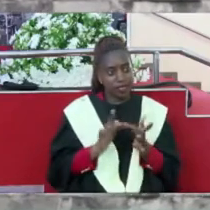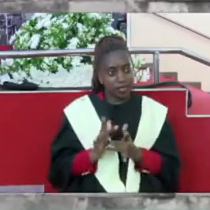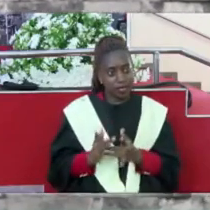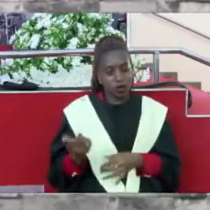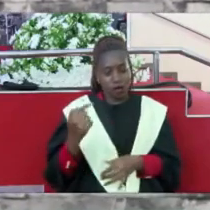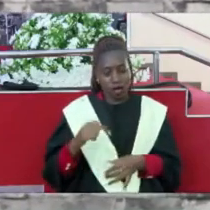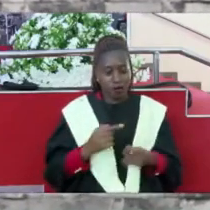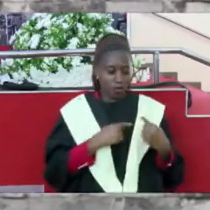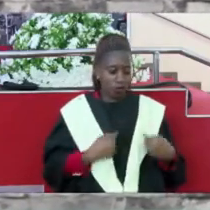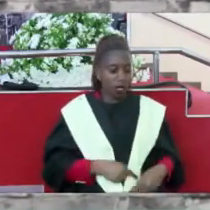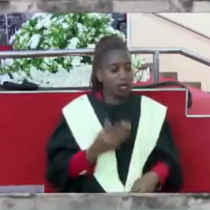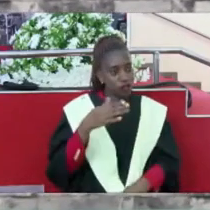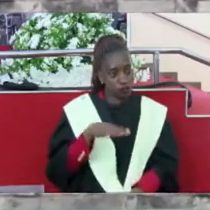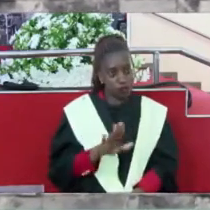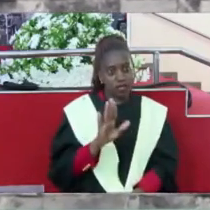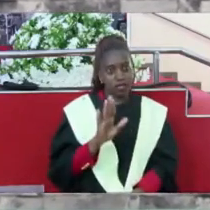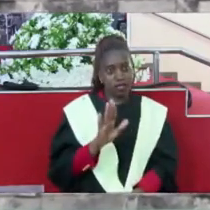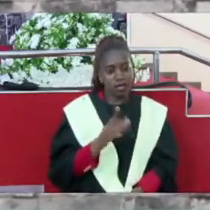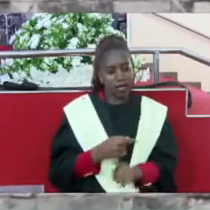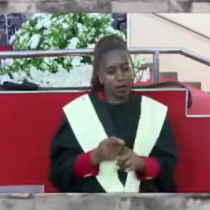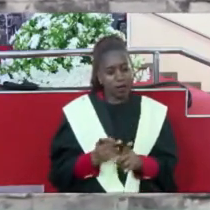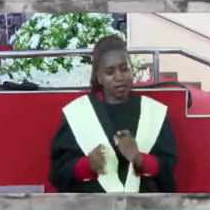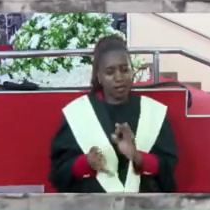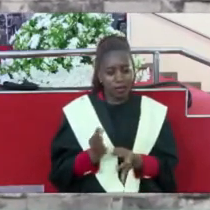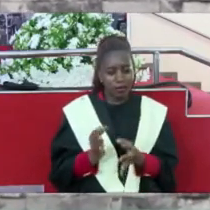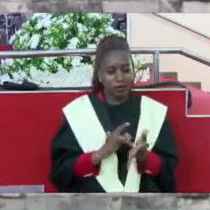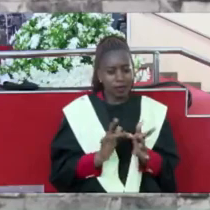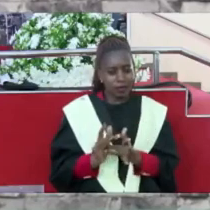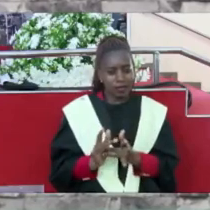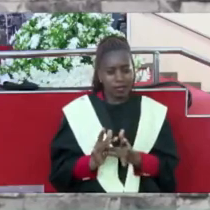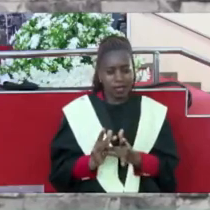condemns, whether it is the thing that has been giving you money,